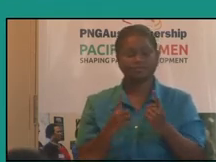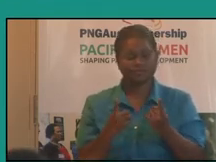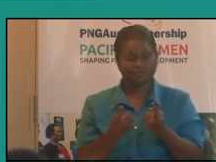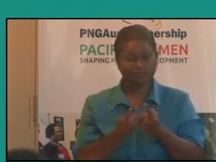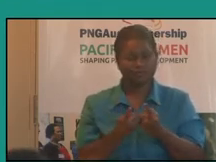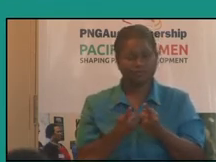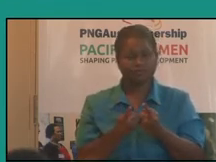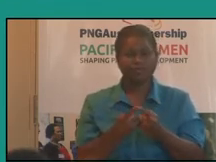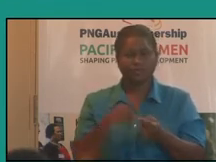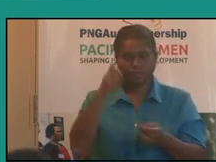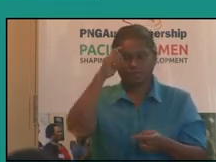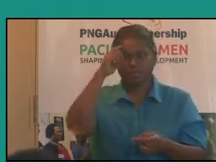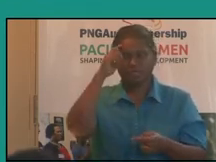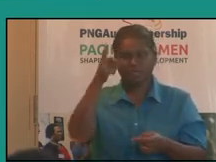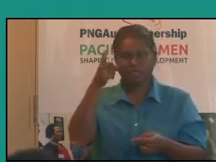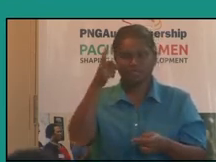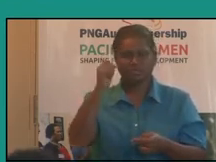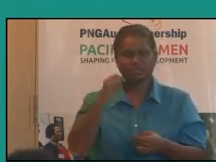that